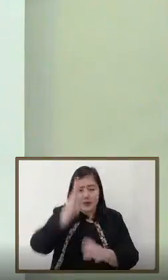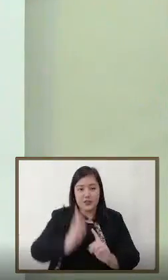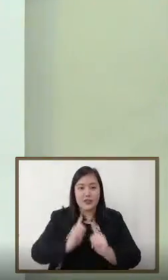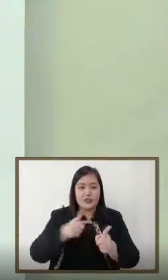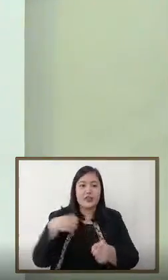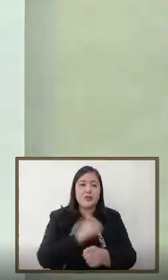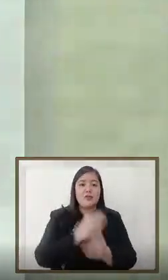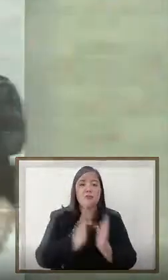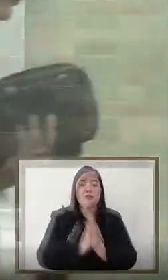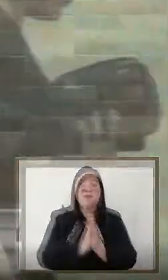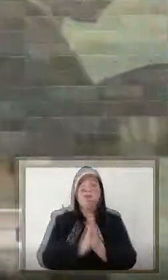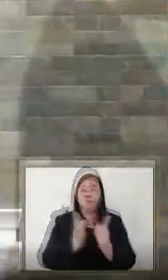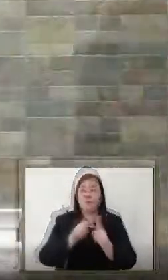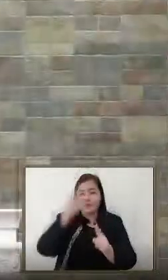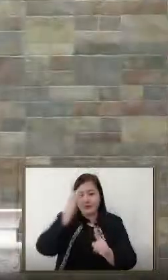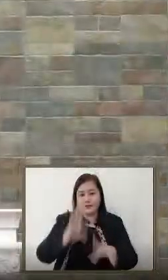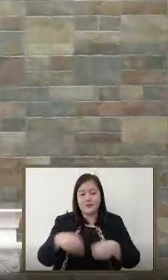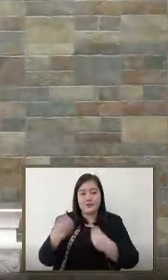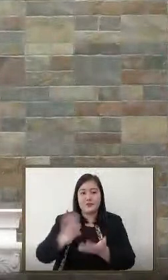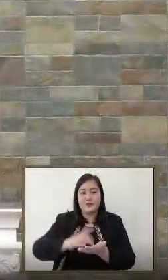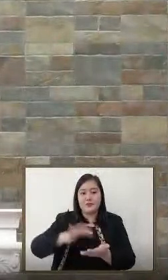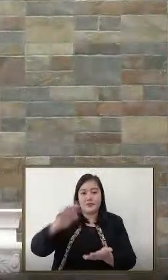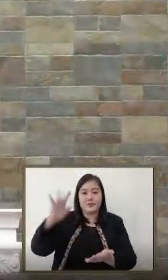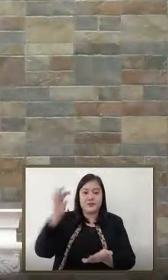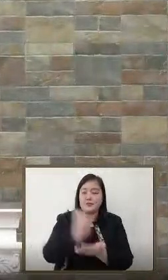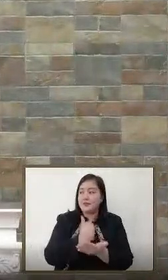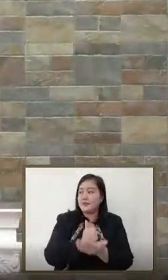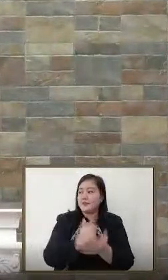the glory. Thank you. Amen. Next.